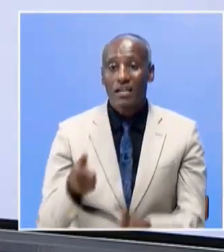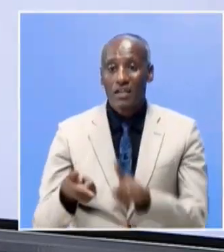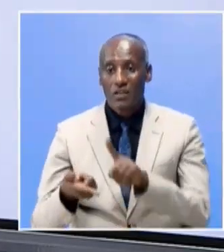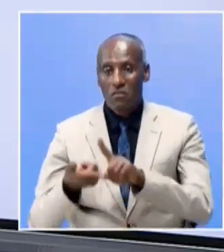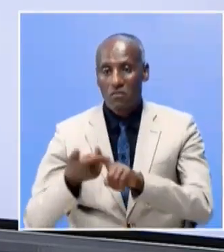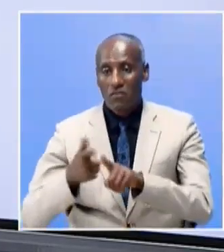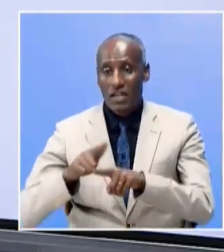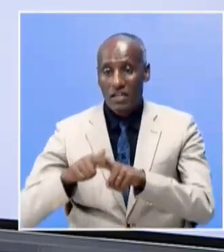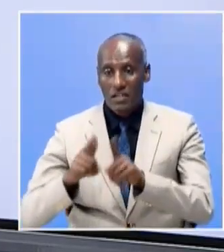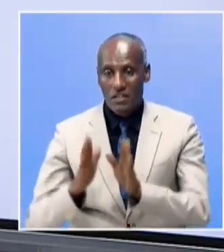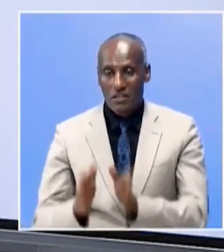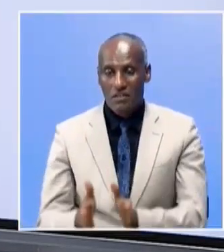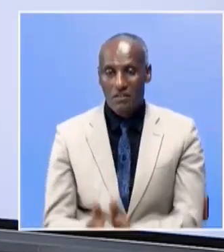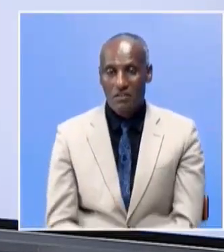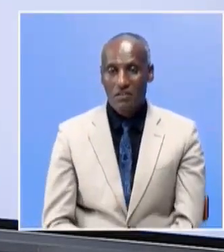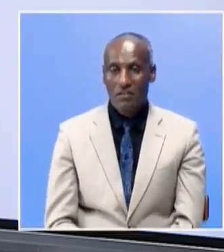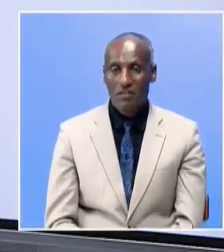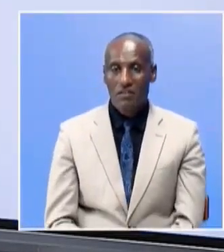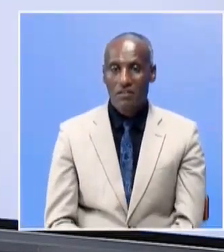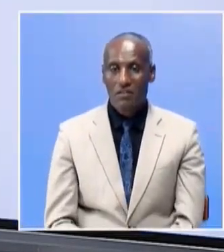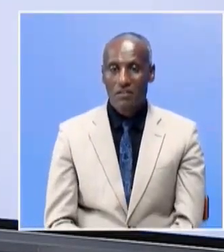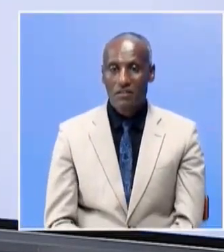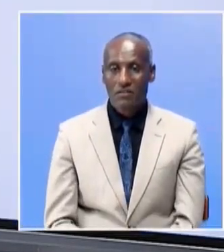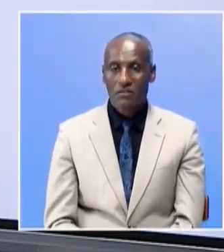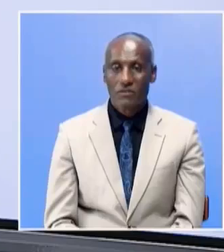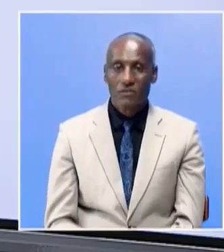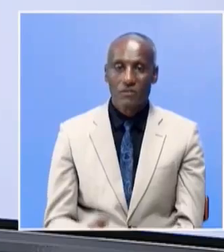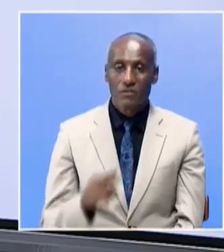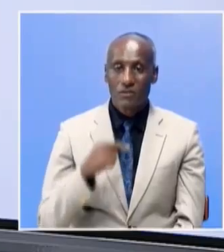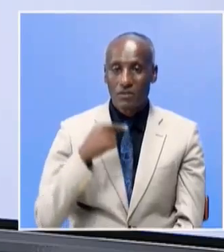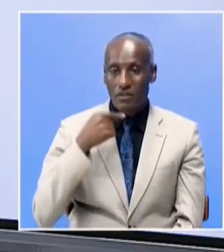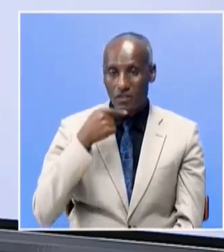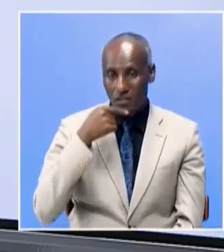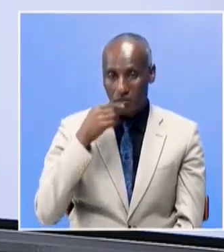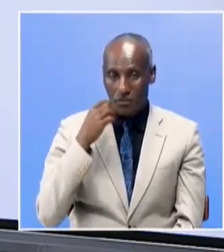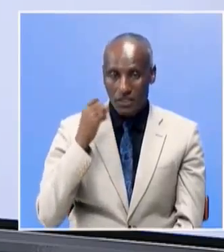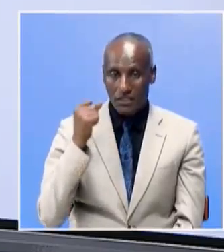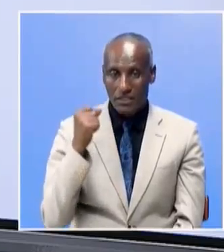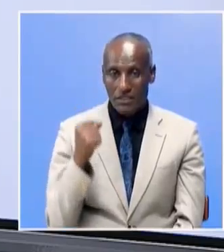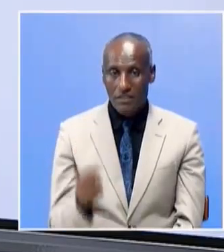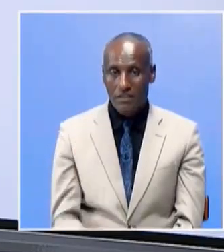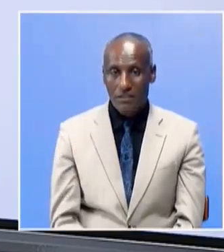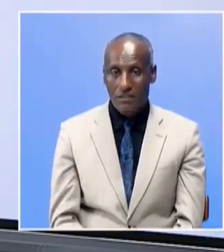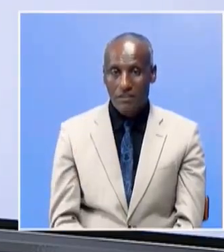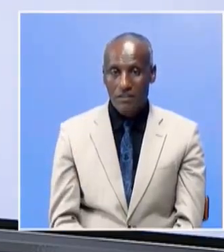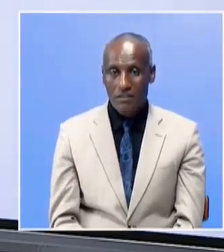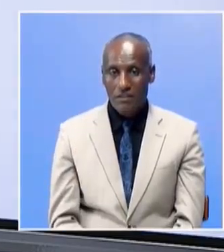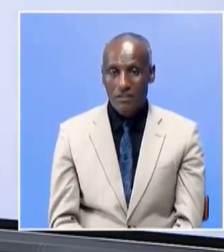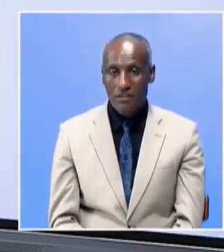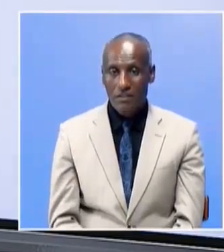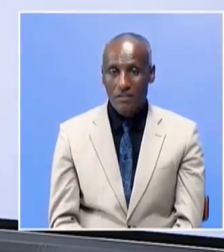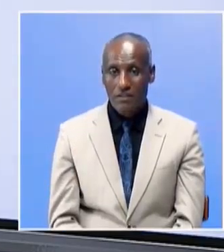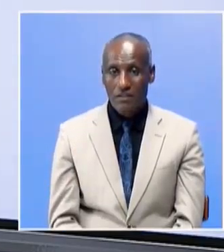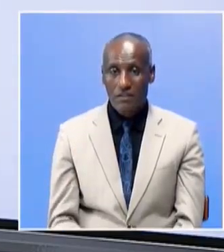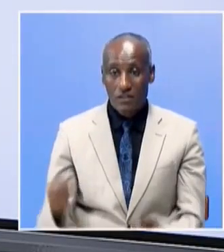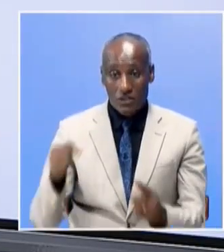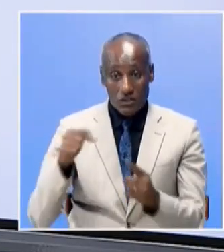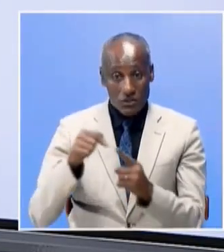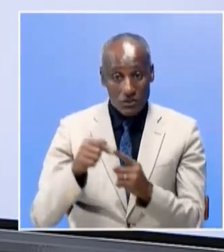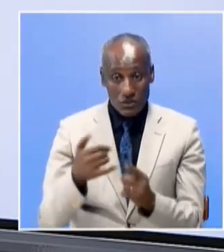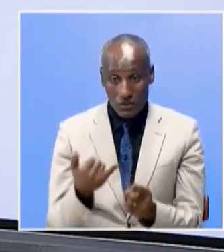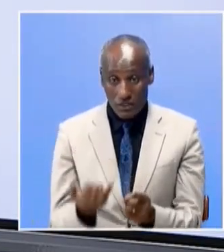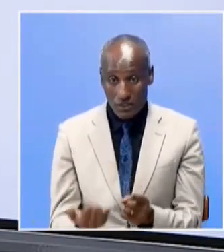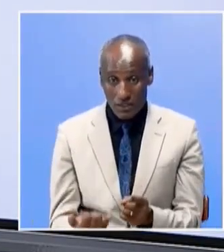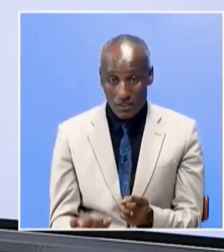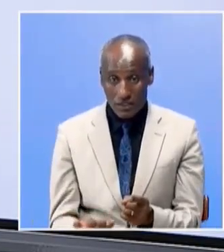So used to speaks. What about the, okay, to do this one, you